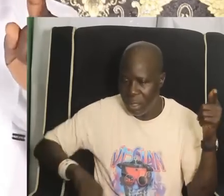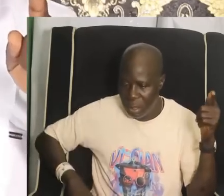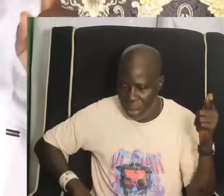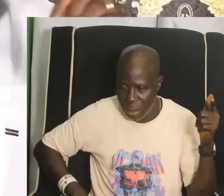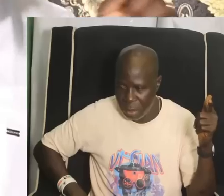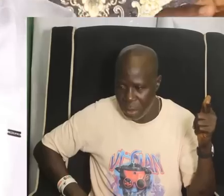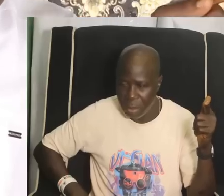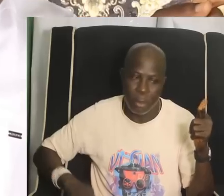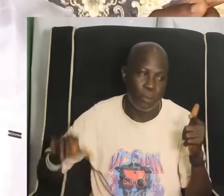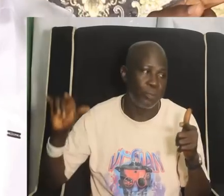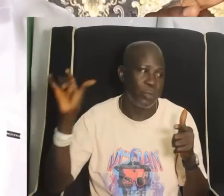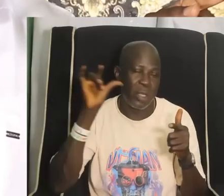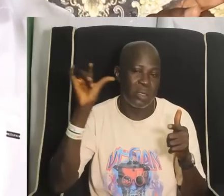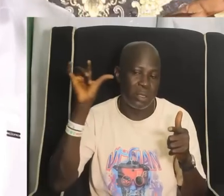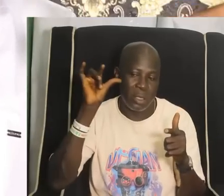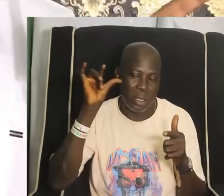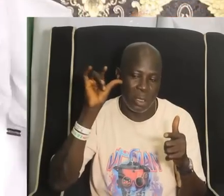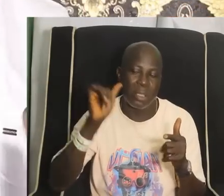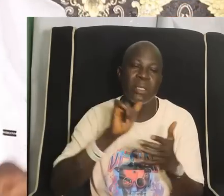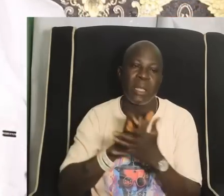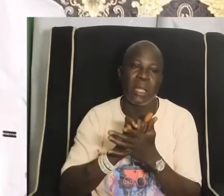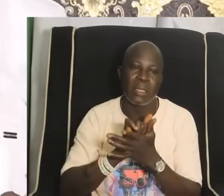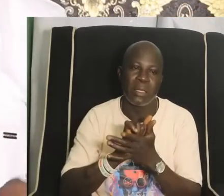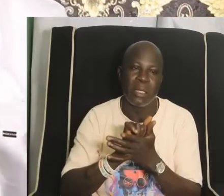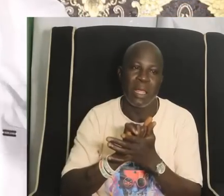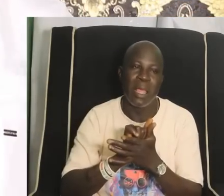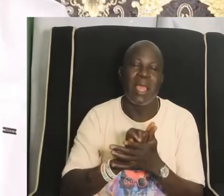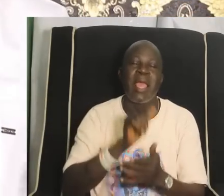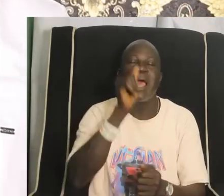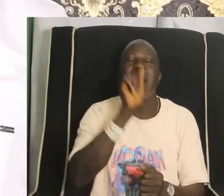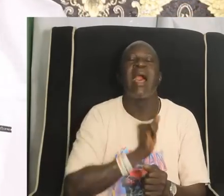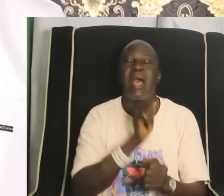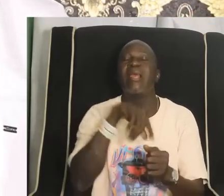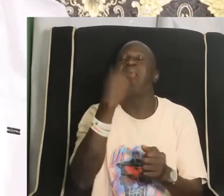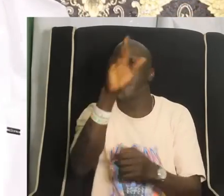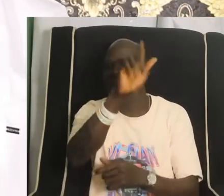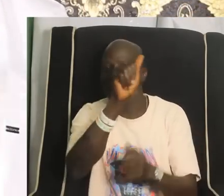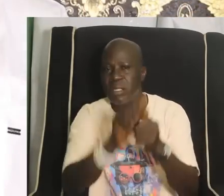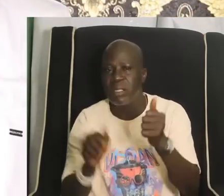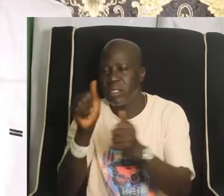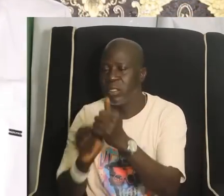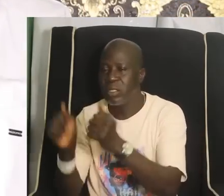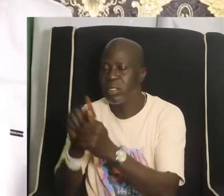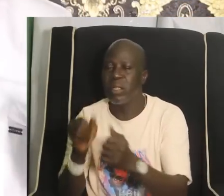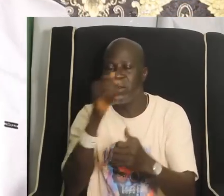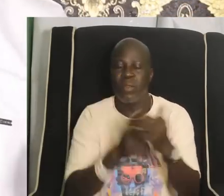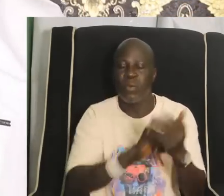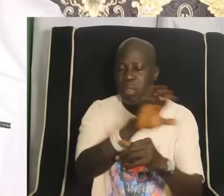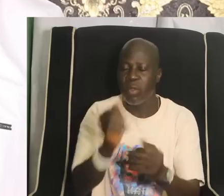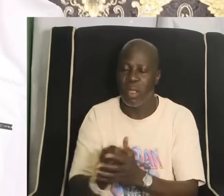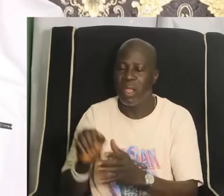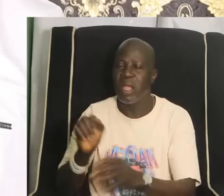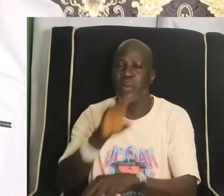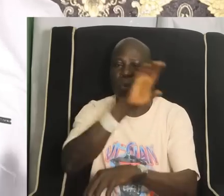our Lord. Lana mo so wi pe I said yesterday that orukunuku ko wa eleri dodo sile. Individual should get a suit. Eyo kan fun idile